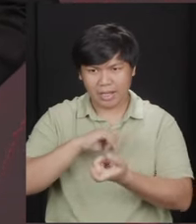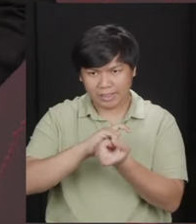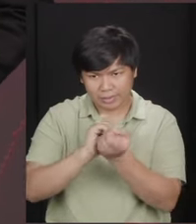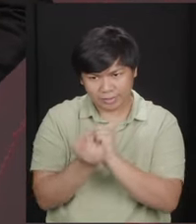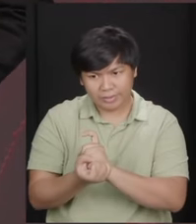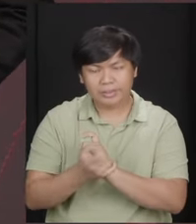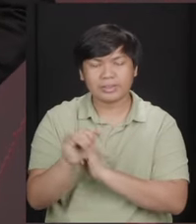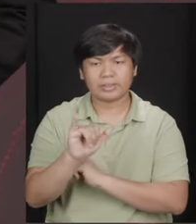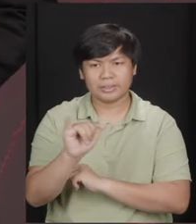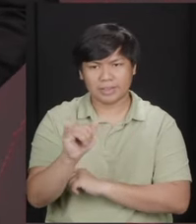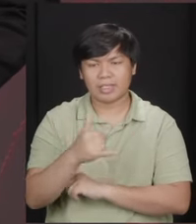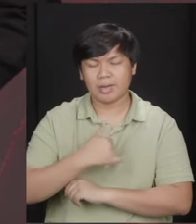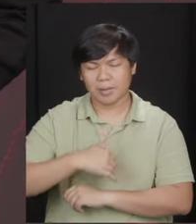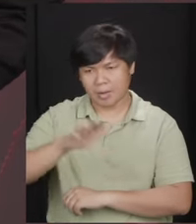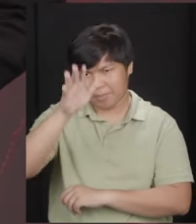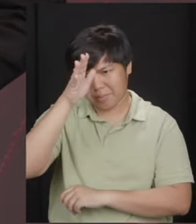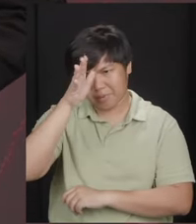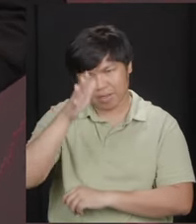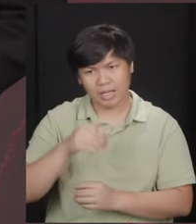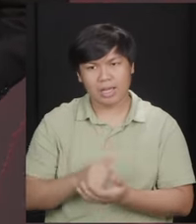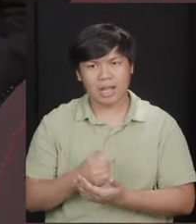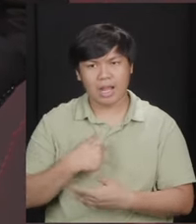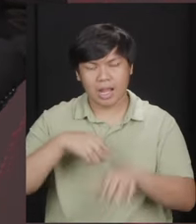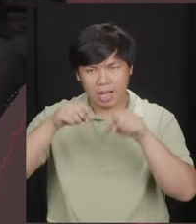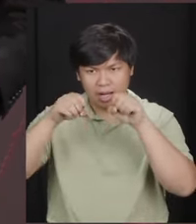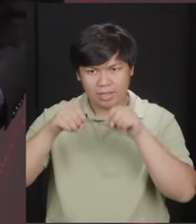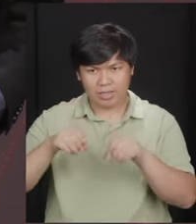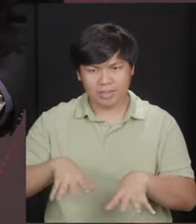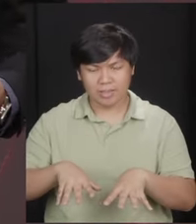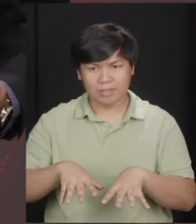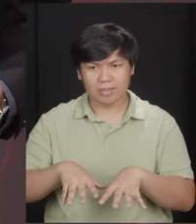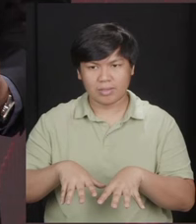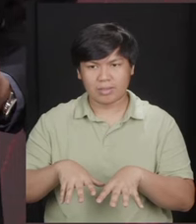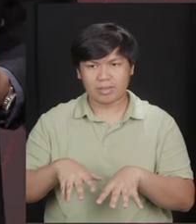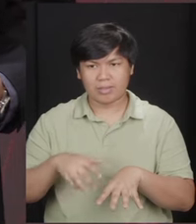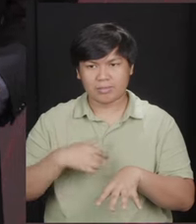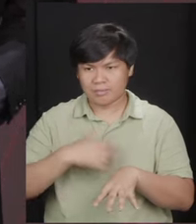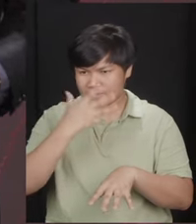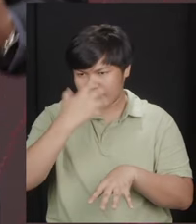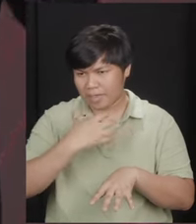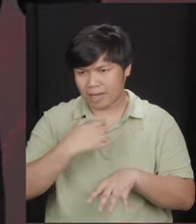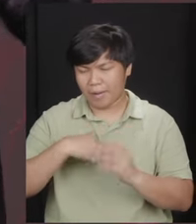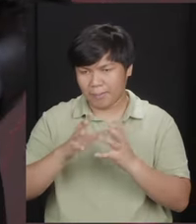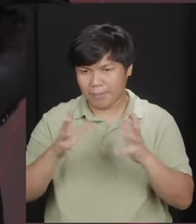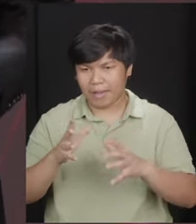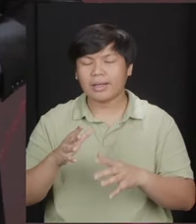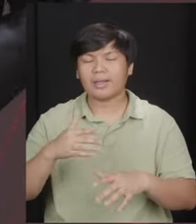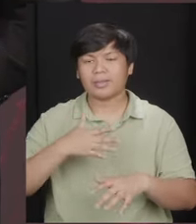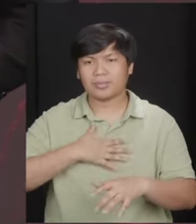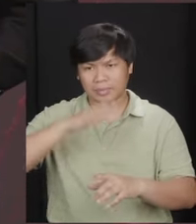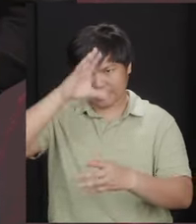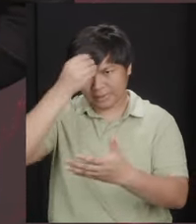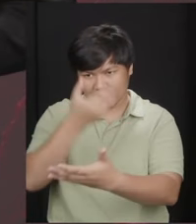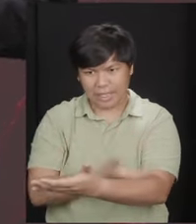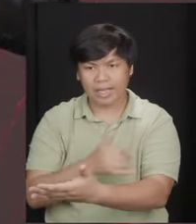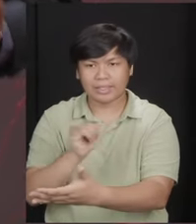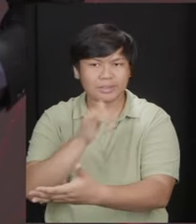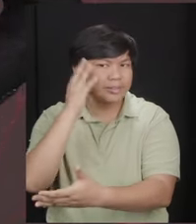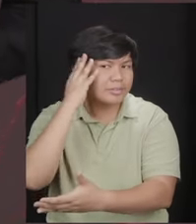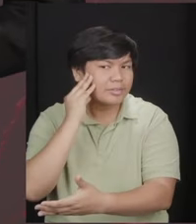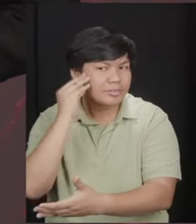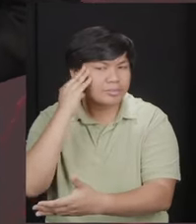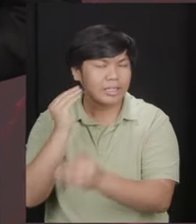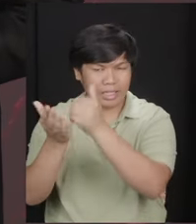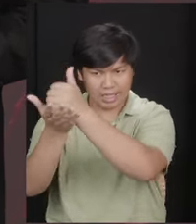like him. When I lose my temper, my son gets it bad from me. Help me, Pastor. And the first thing